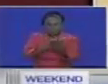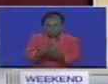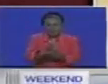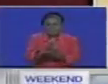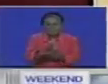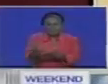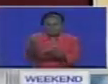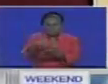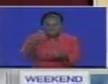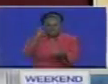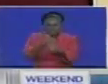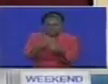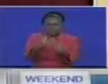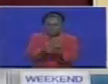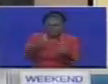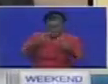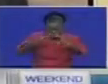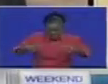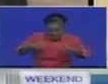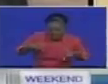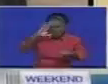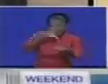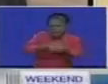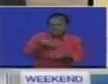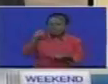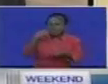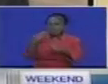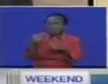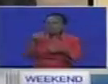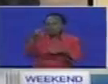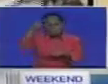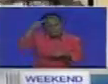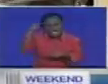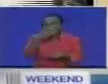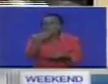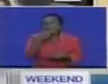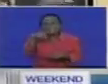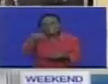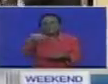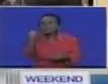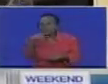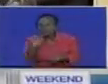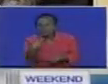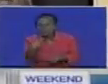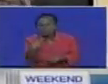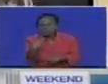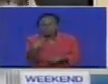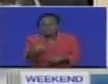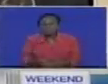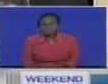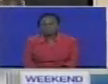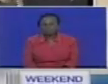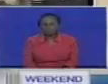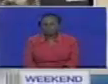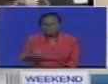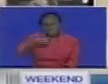we carry out a thorough investigation to find out who these people were, what was their motive, and who sent them. Because